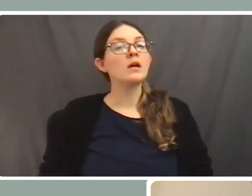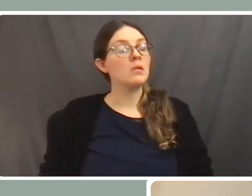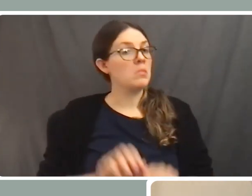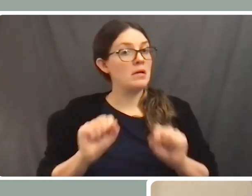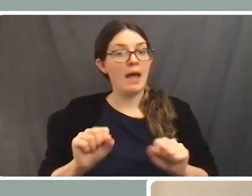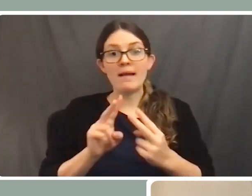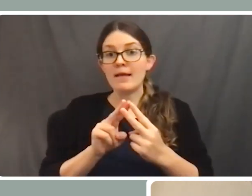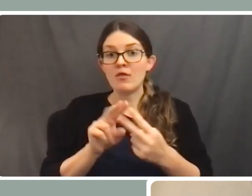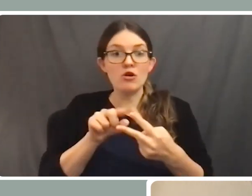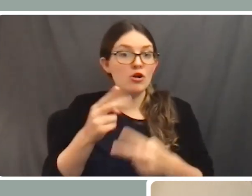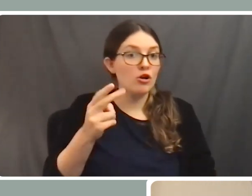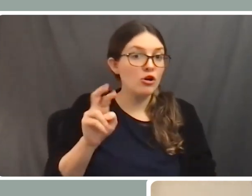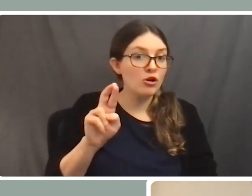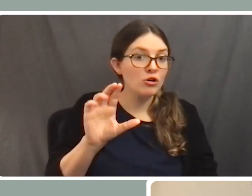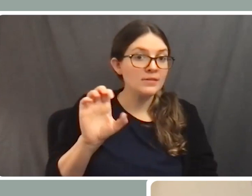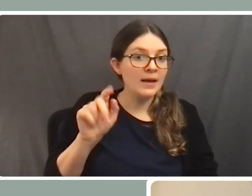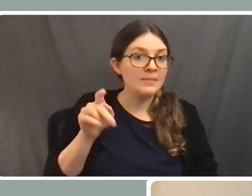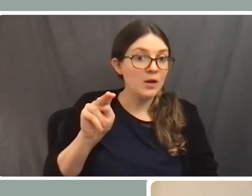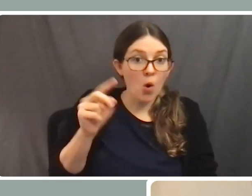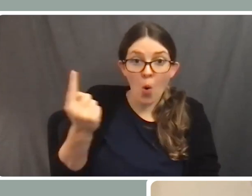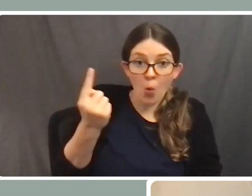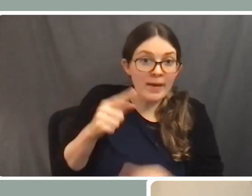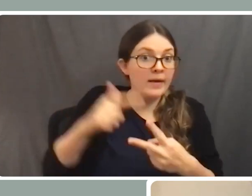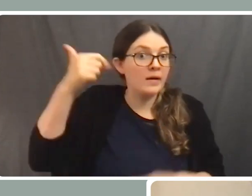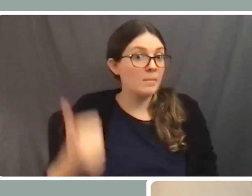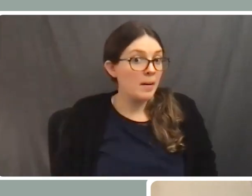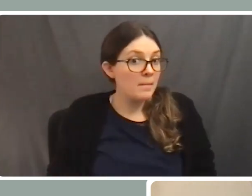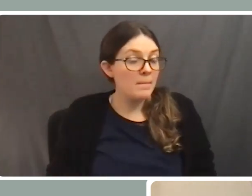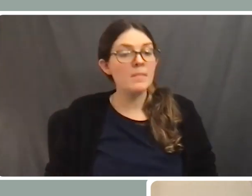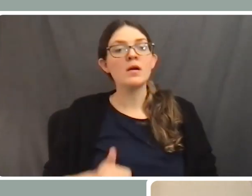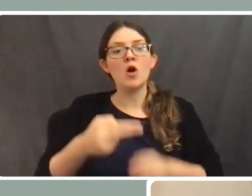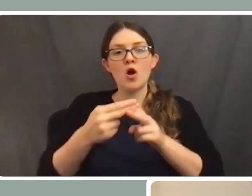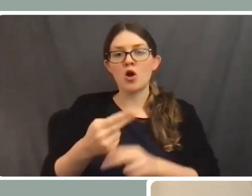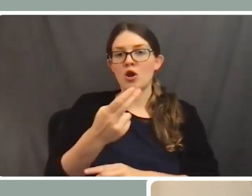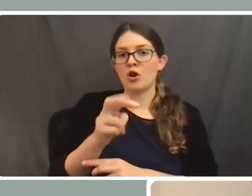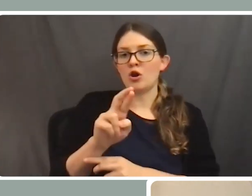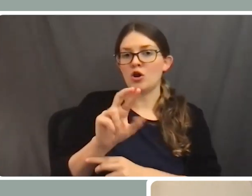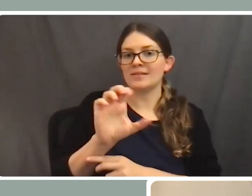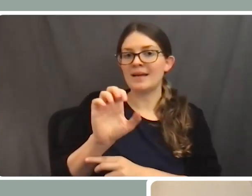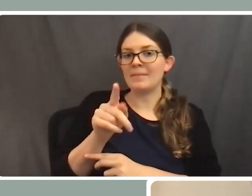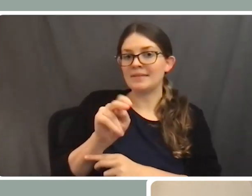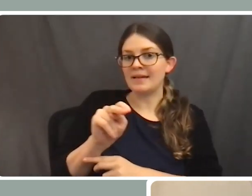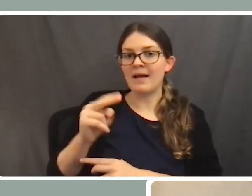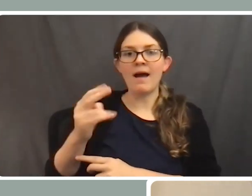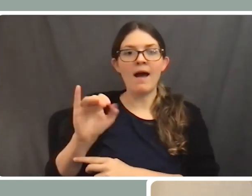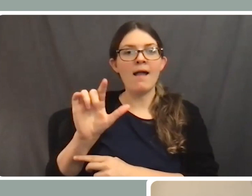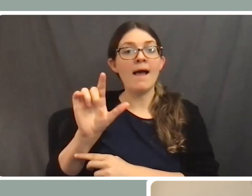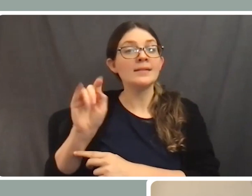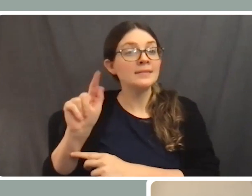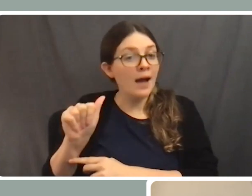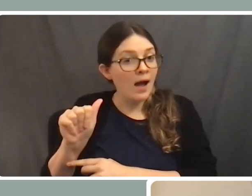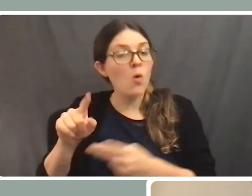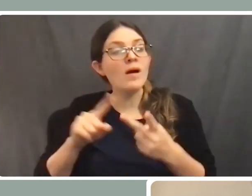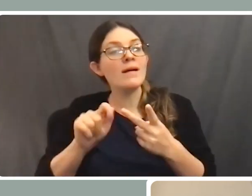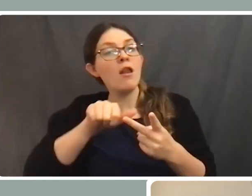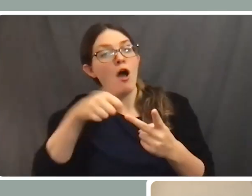either Herceptin by itself in your thigh as an injection, which is called Herceptin Hylecta, or you can receive trastuzumab